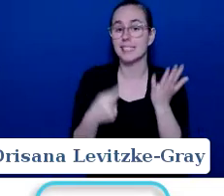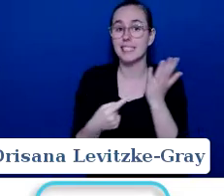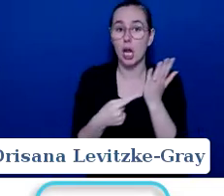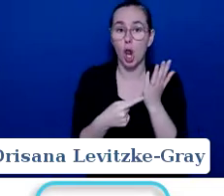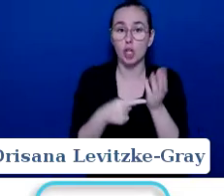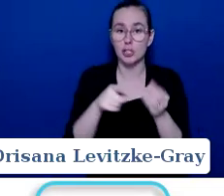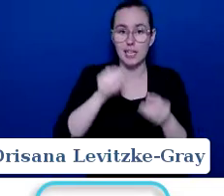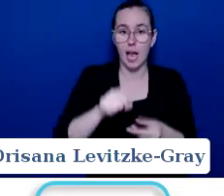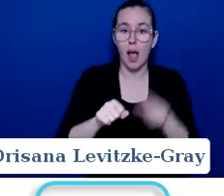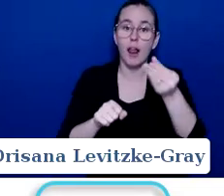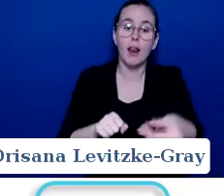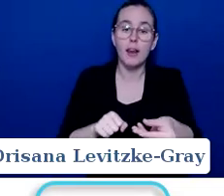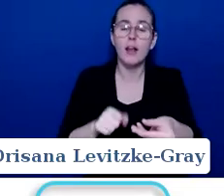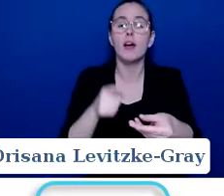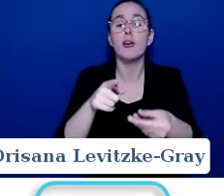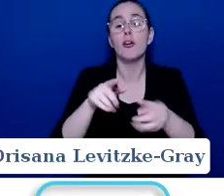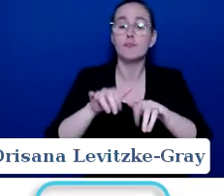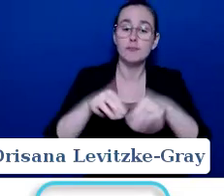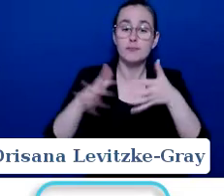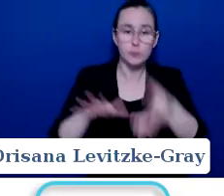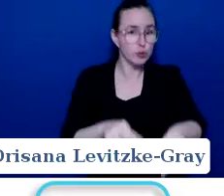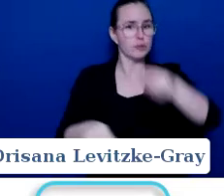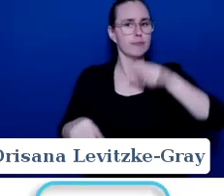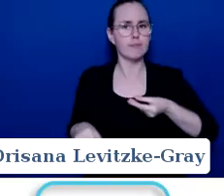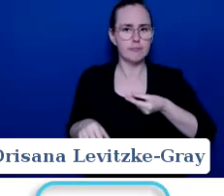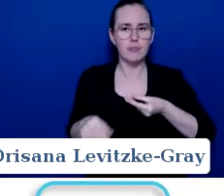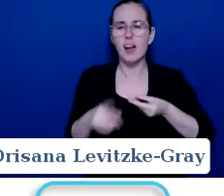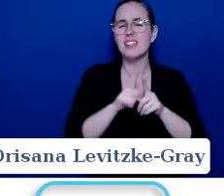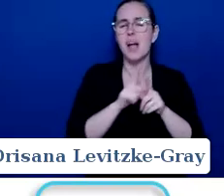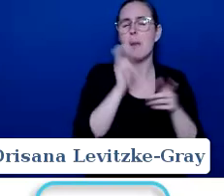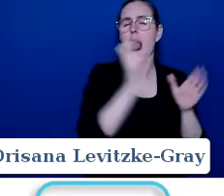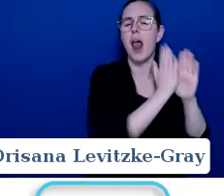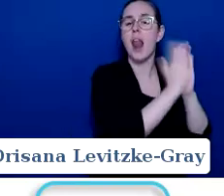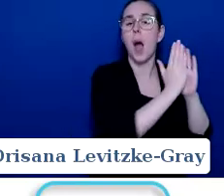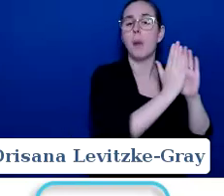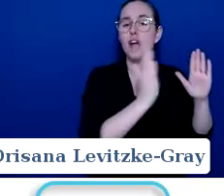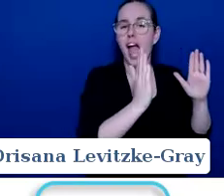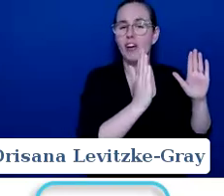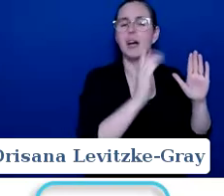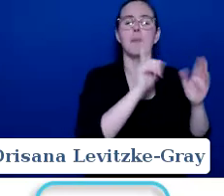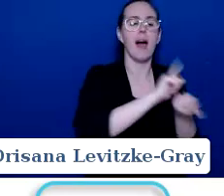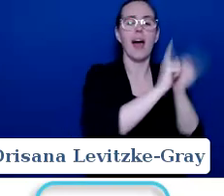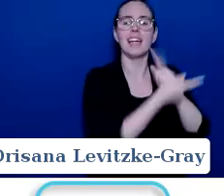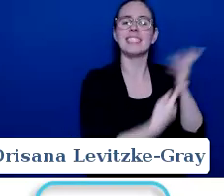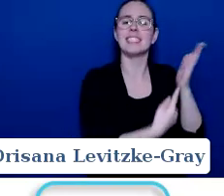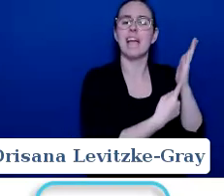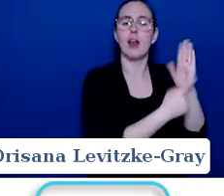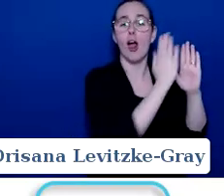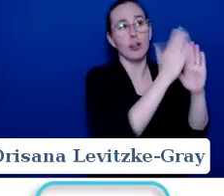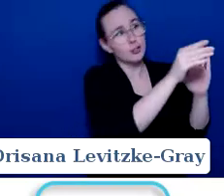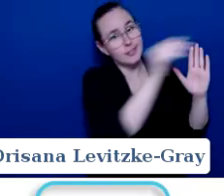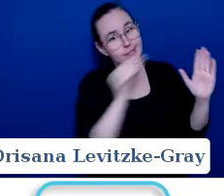is diversification of the services. So introduction of the new types of the services, such as personal assistant